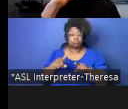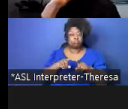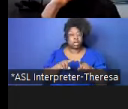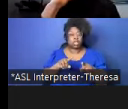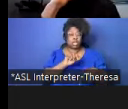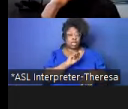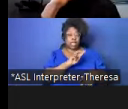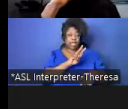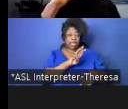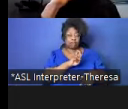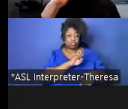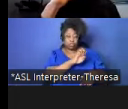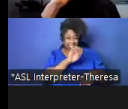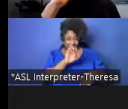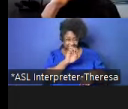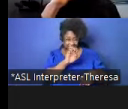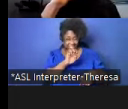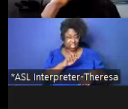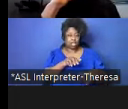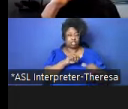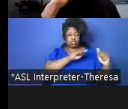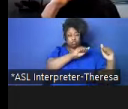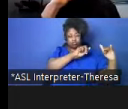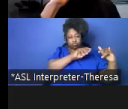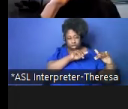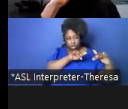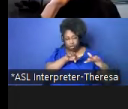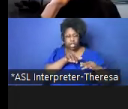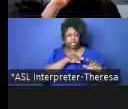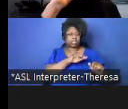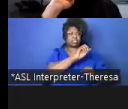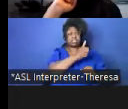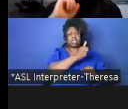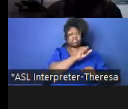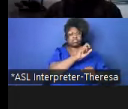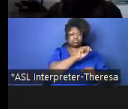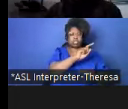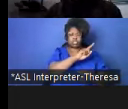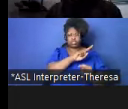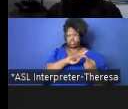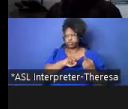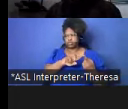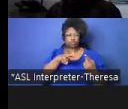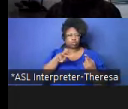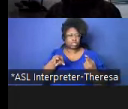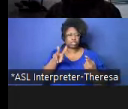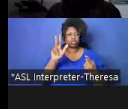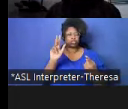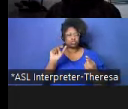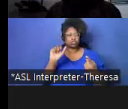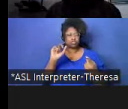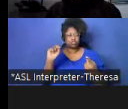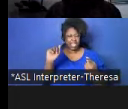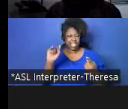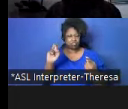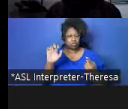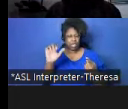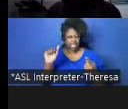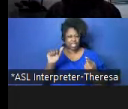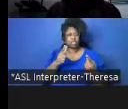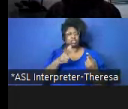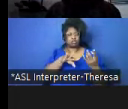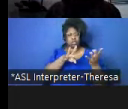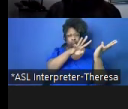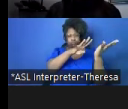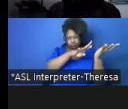E area, from about 10th Street up to about 22nd, 23rd Street on Avenue E. And what we're looking